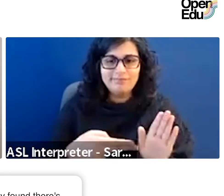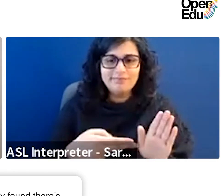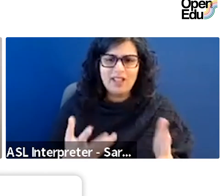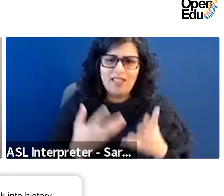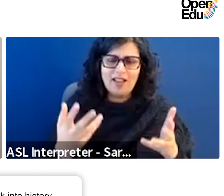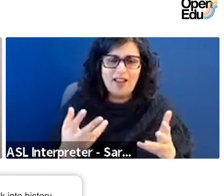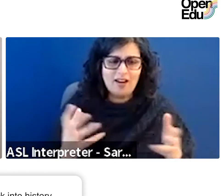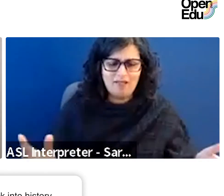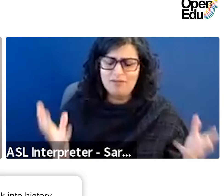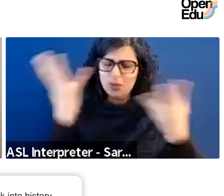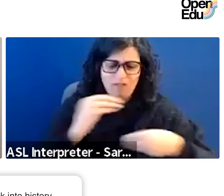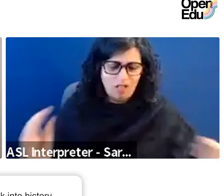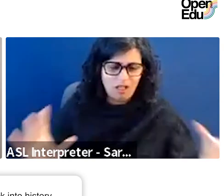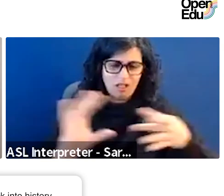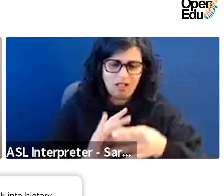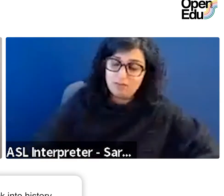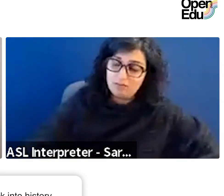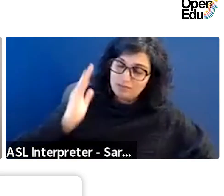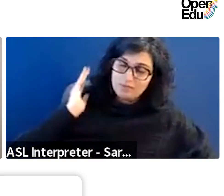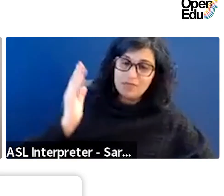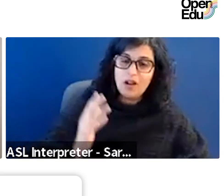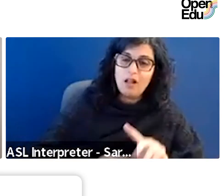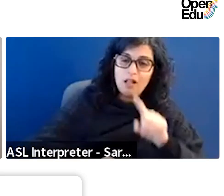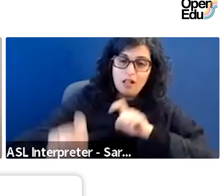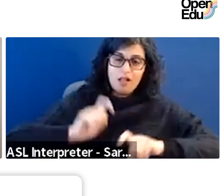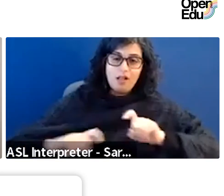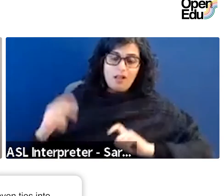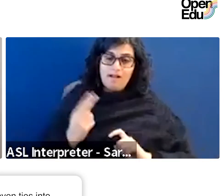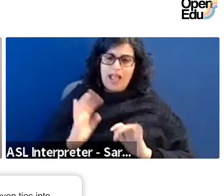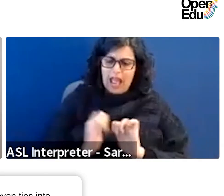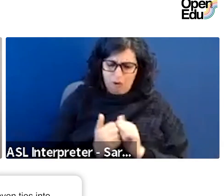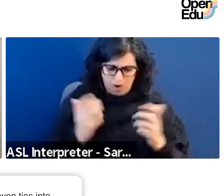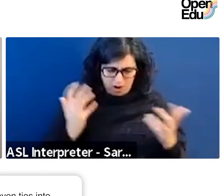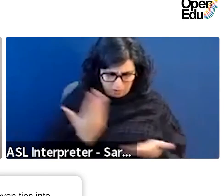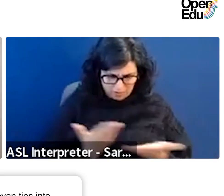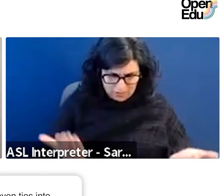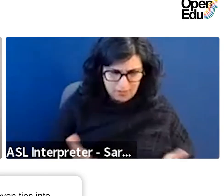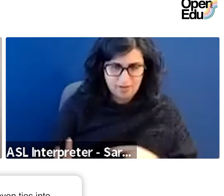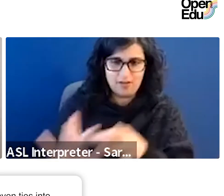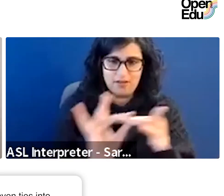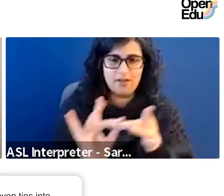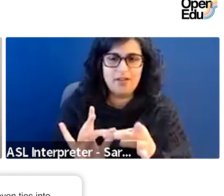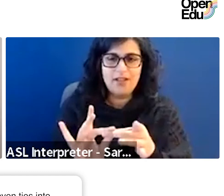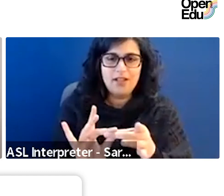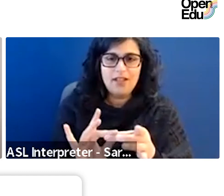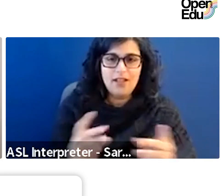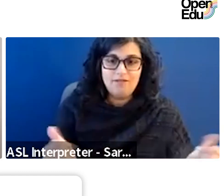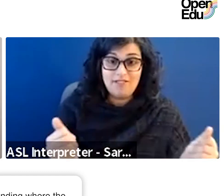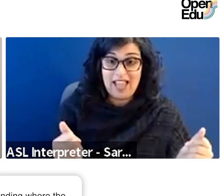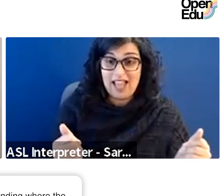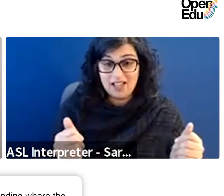ties between going back into history and learning about how we even got to this place. I think it even ties into like fast fashion